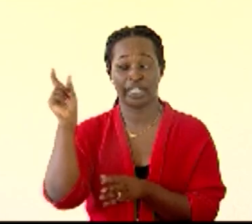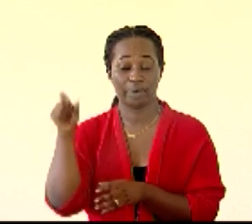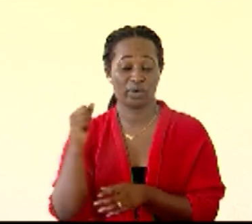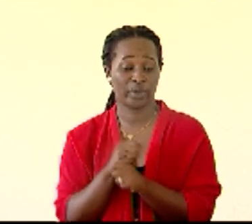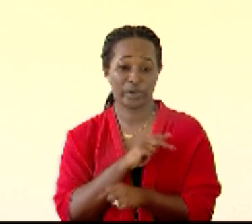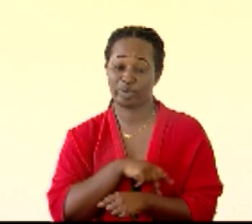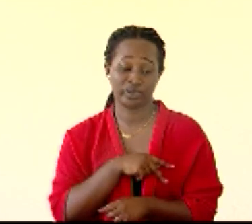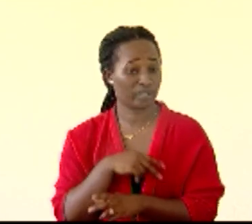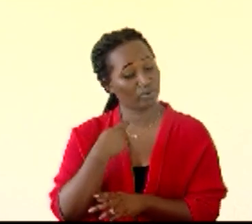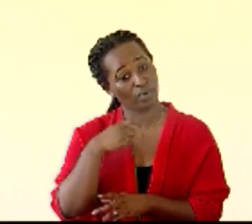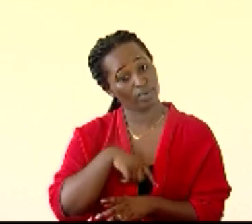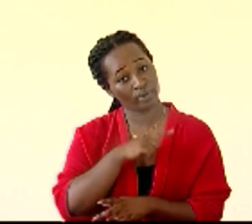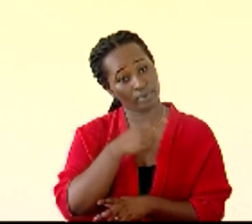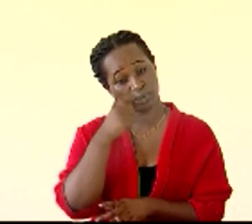So